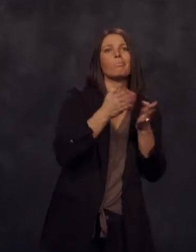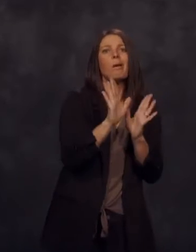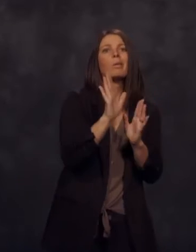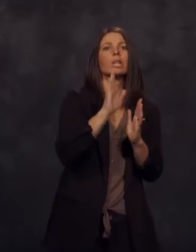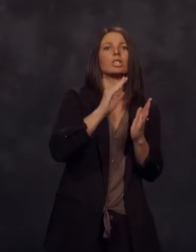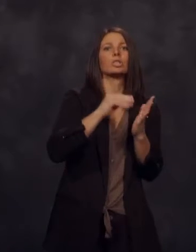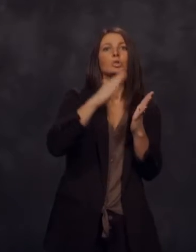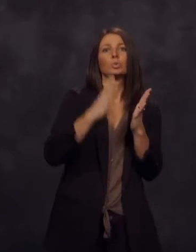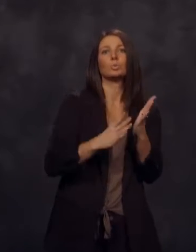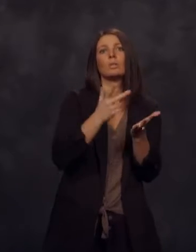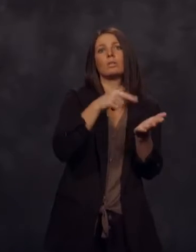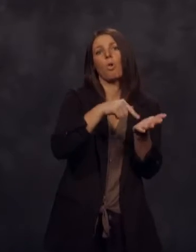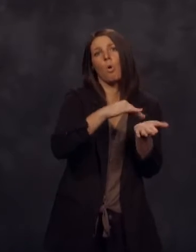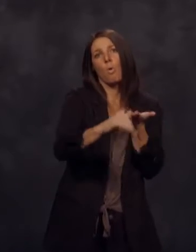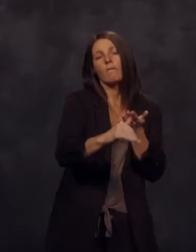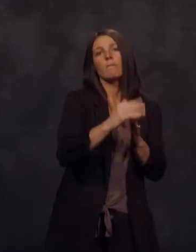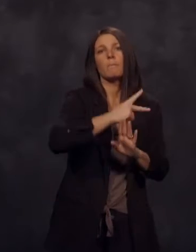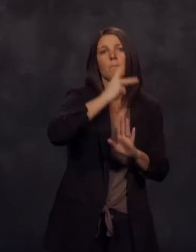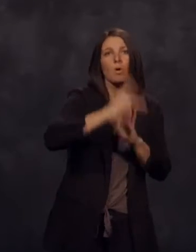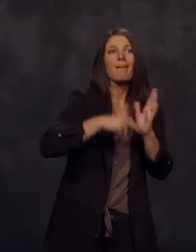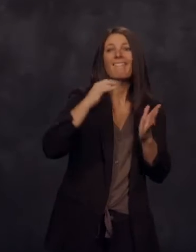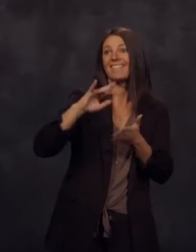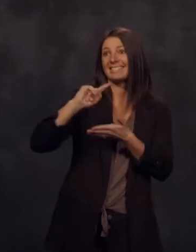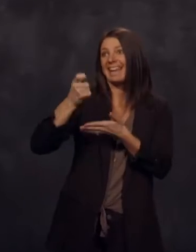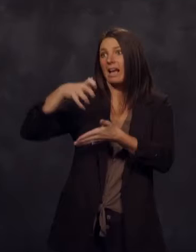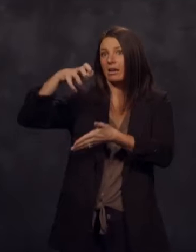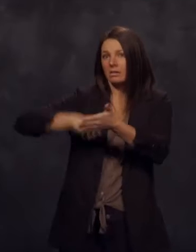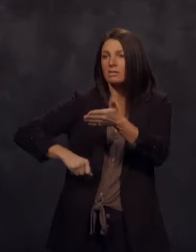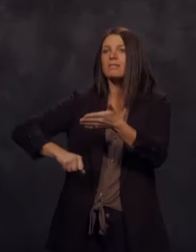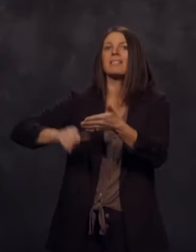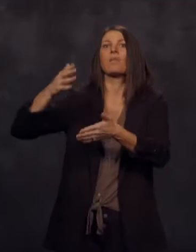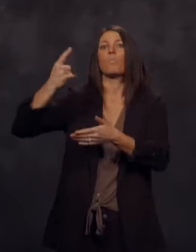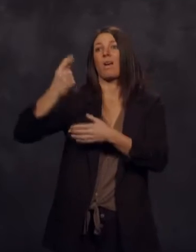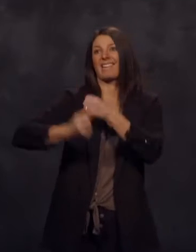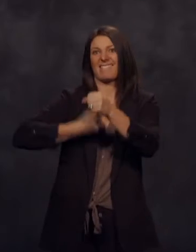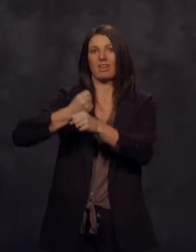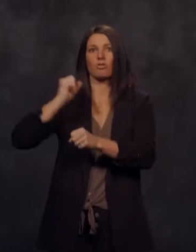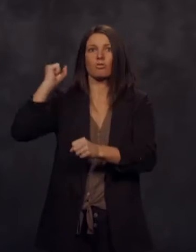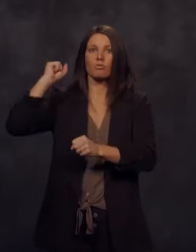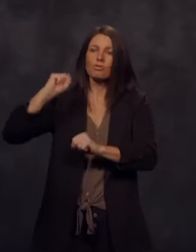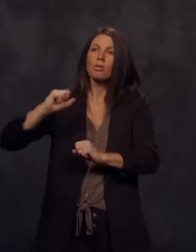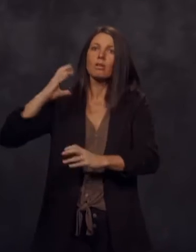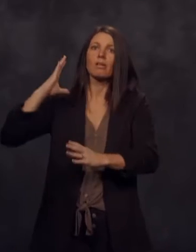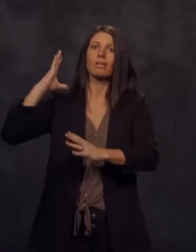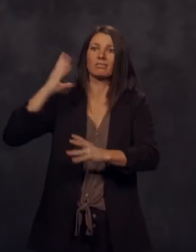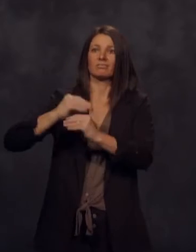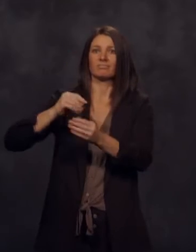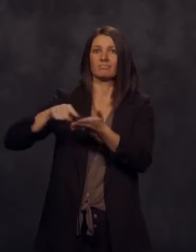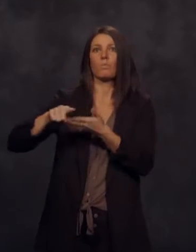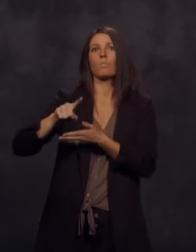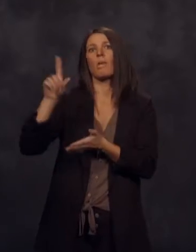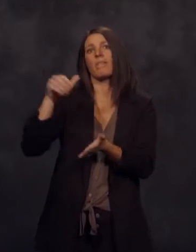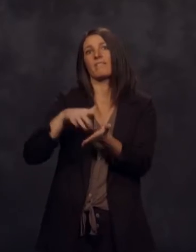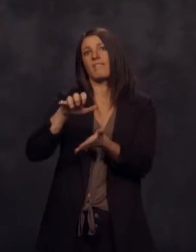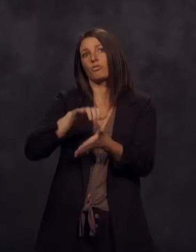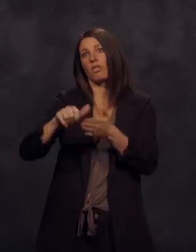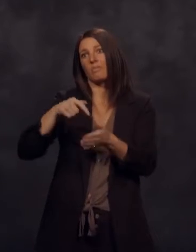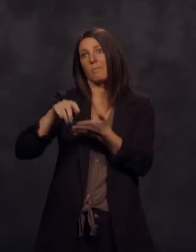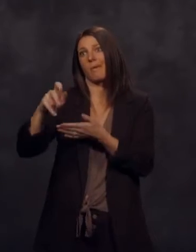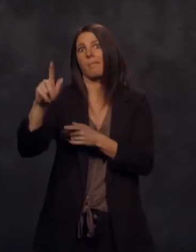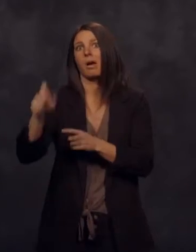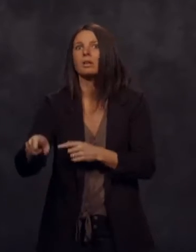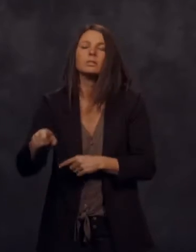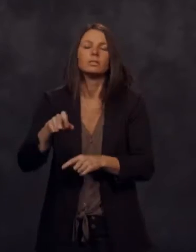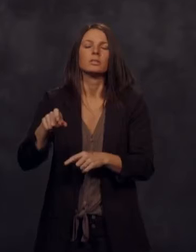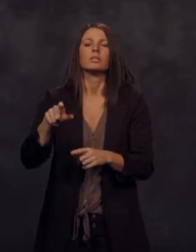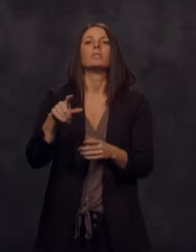forgiveness was considered taxable, they could have a state income tax bill in 1 year of over $1,500. The whole point of student